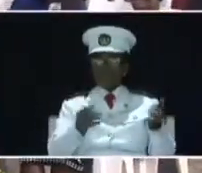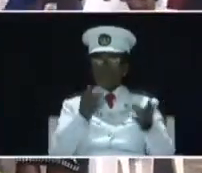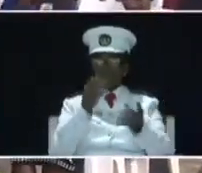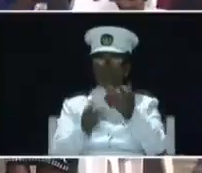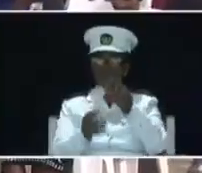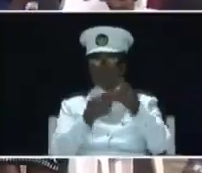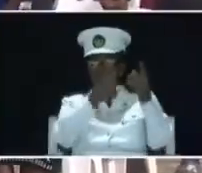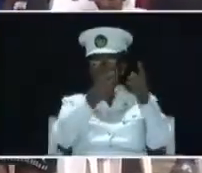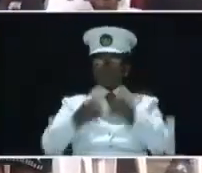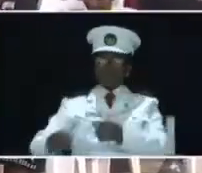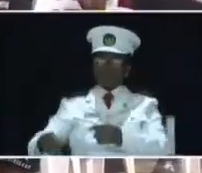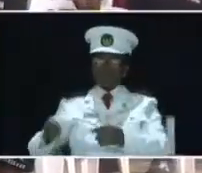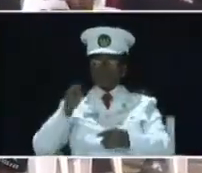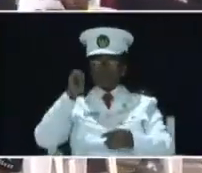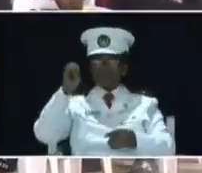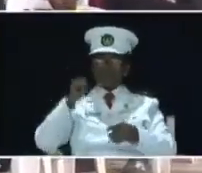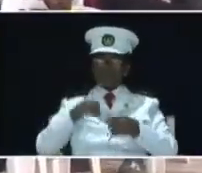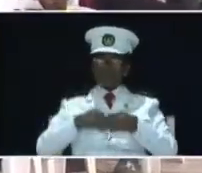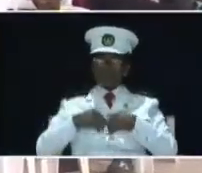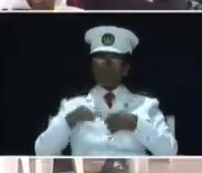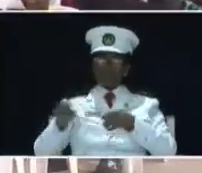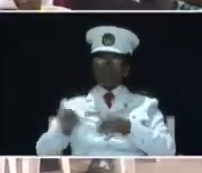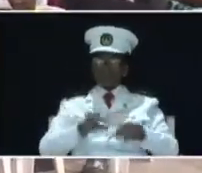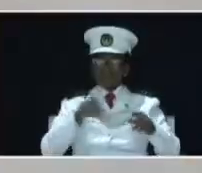He has done the job of an evangelist.